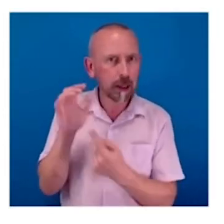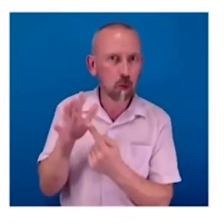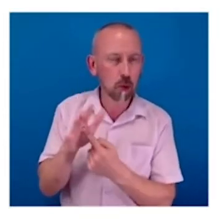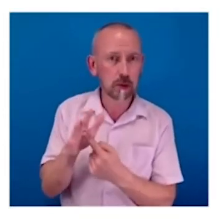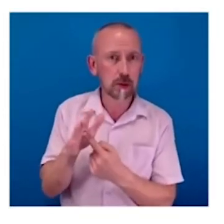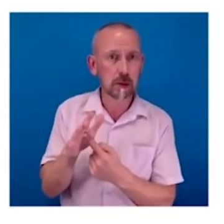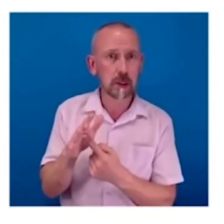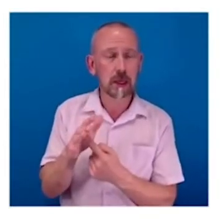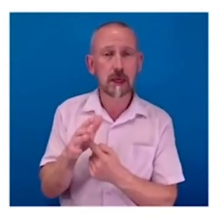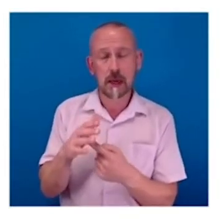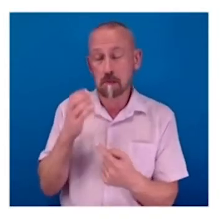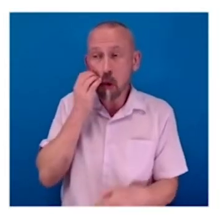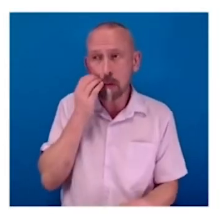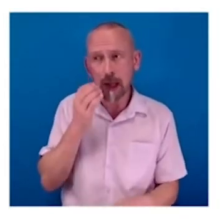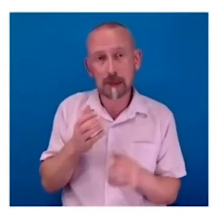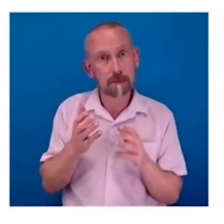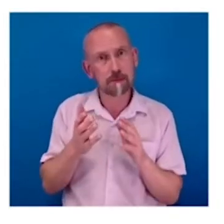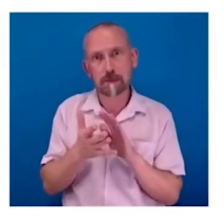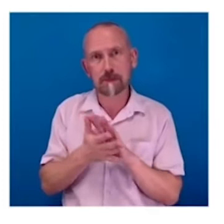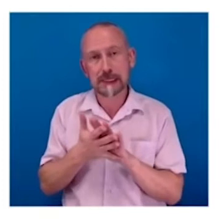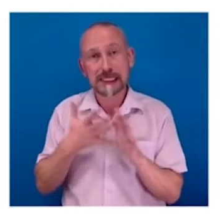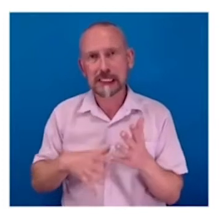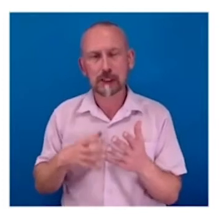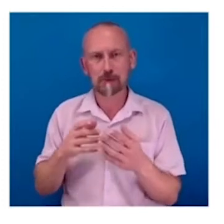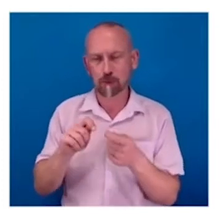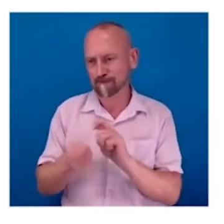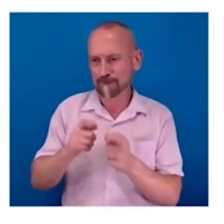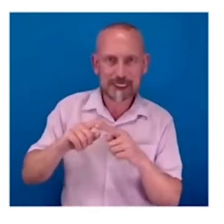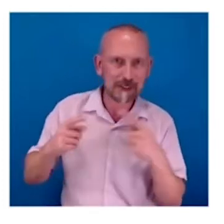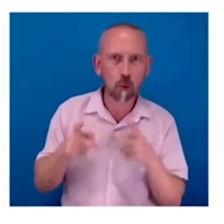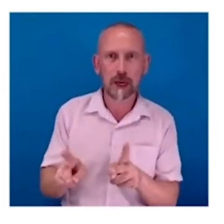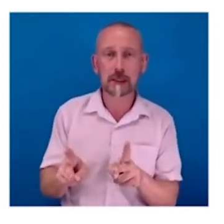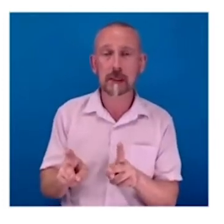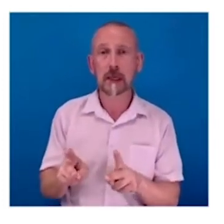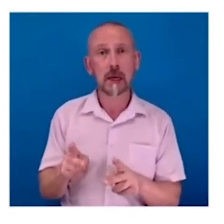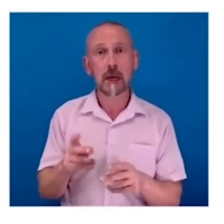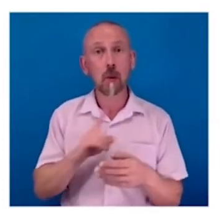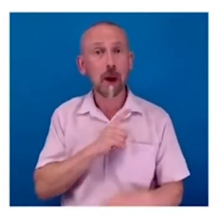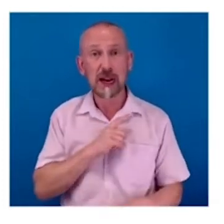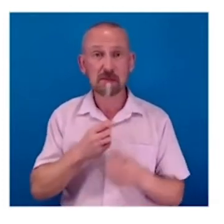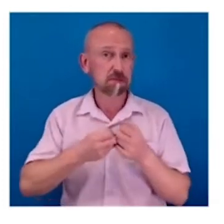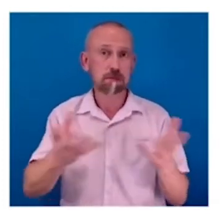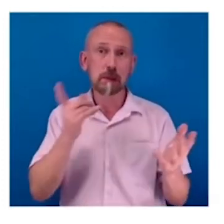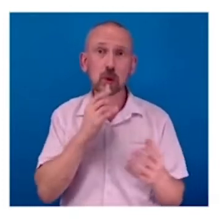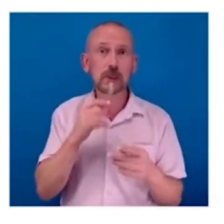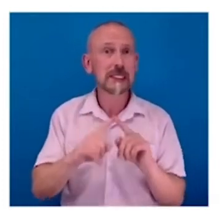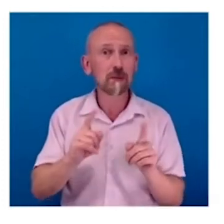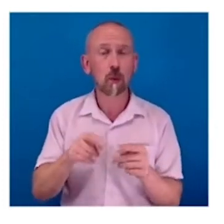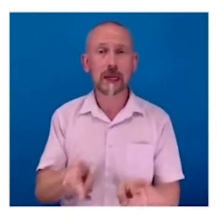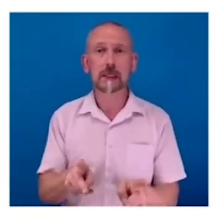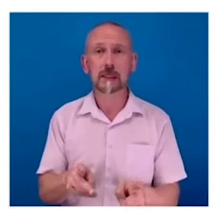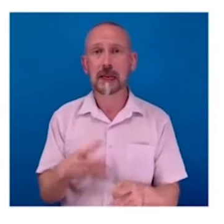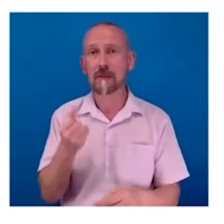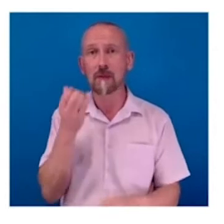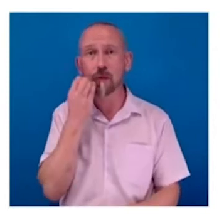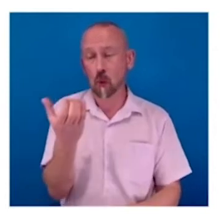extreme usability because people are using it in extreme ways. They're using their phone one-handed. You know, they might have it out in a noisy environment at some time